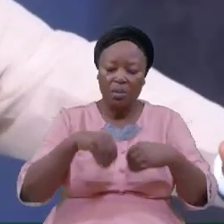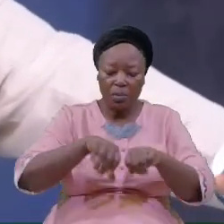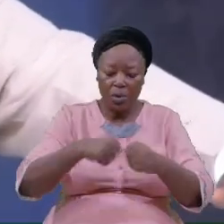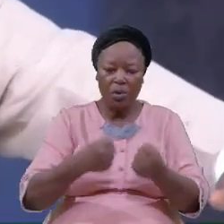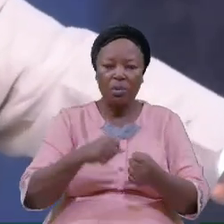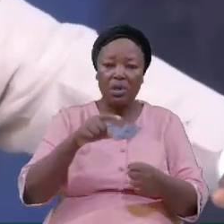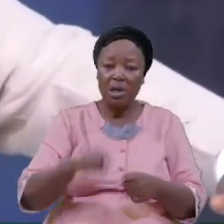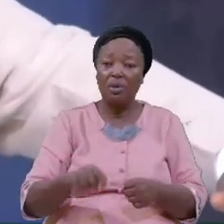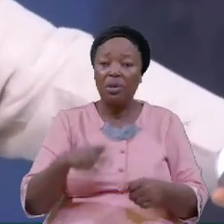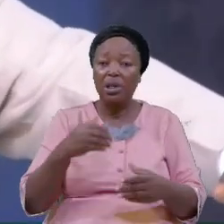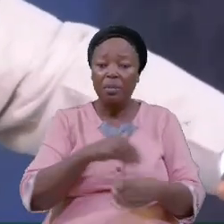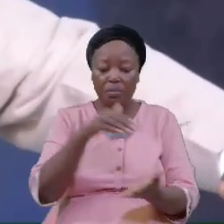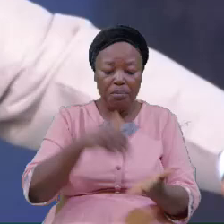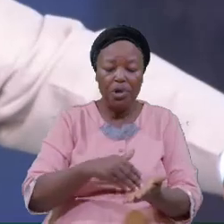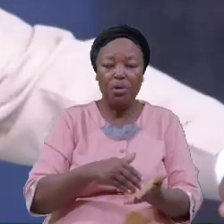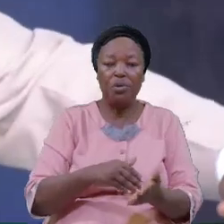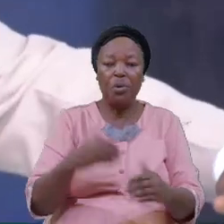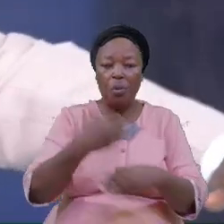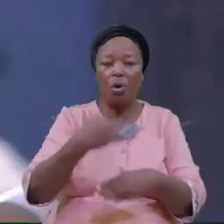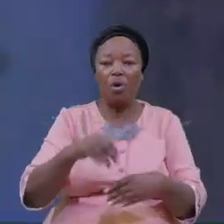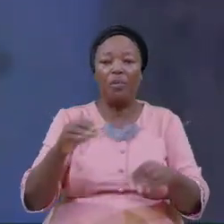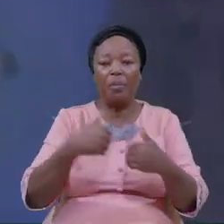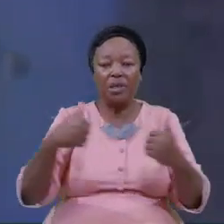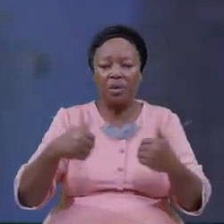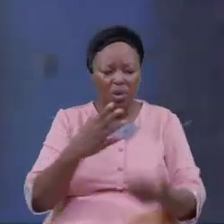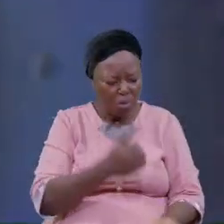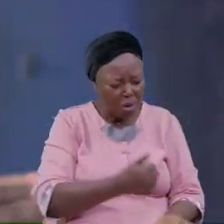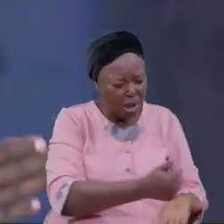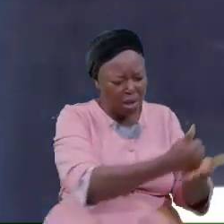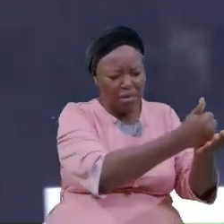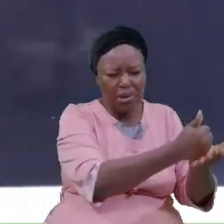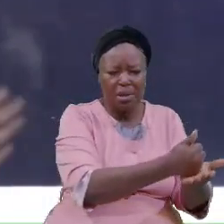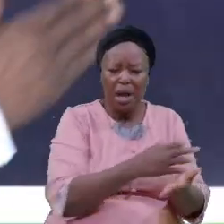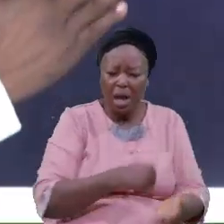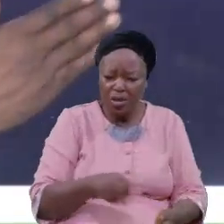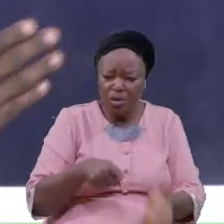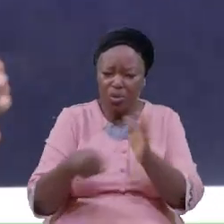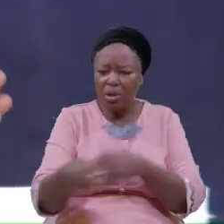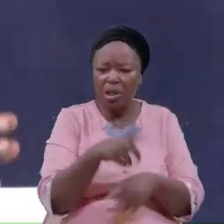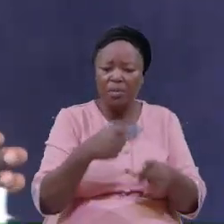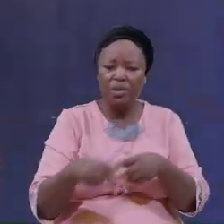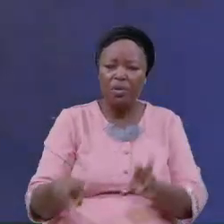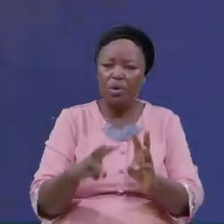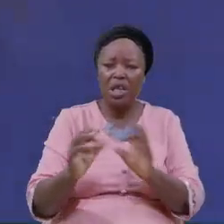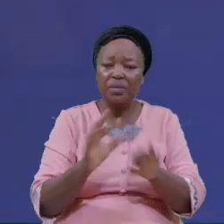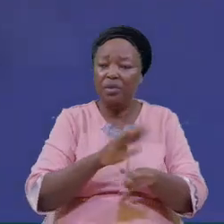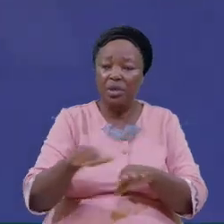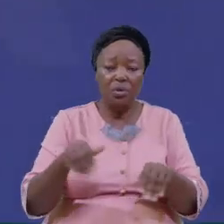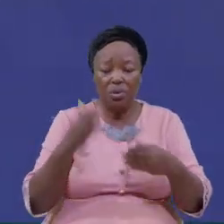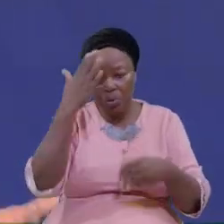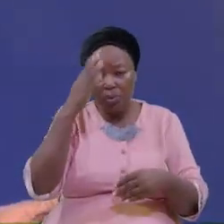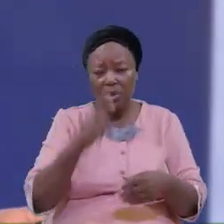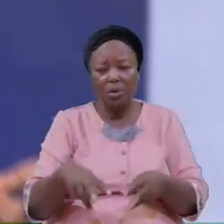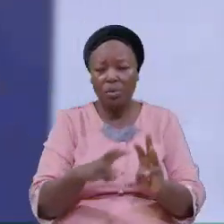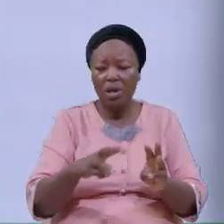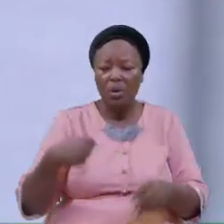help. Show them the way if they don't know the way. But we are this, they are that. And we built